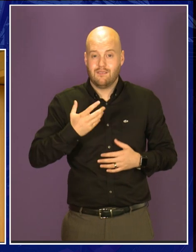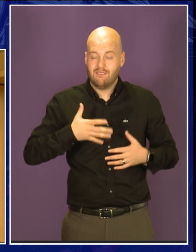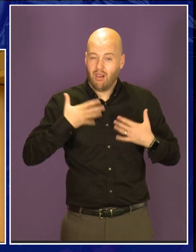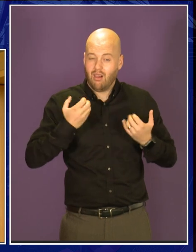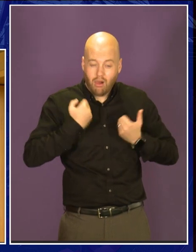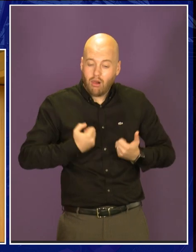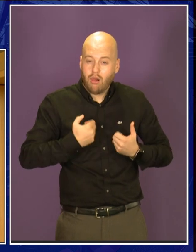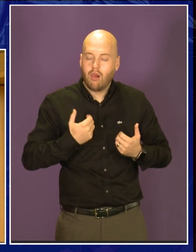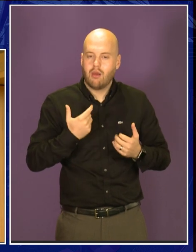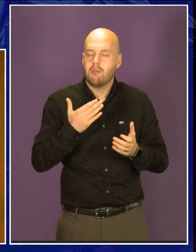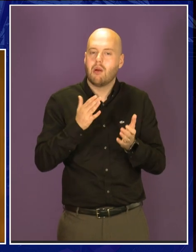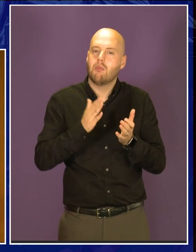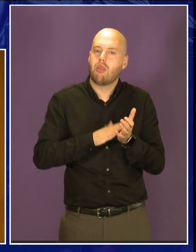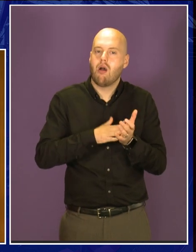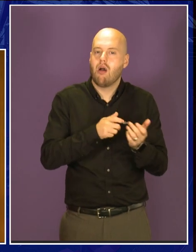like